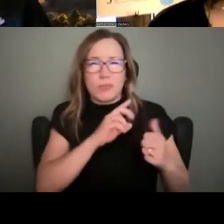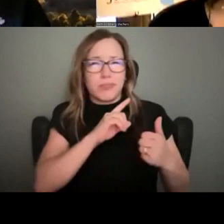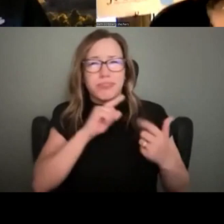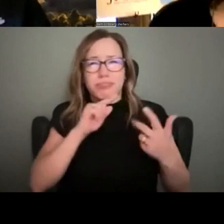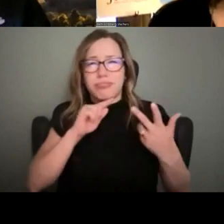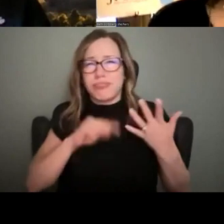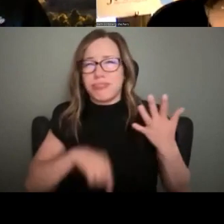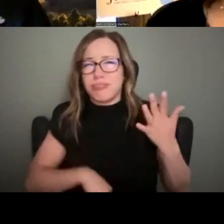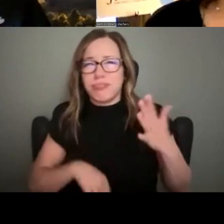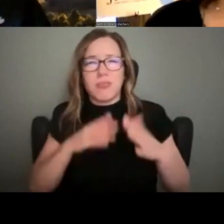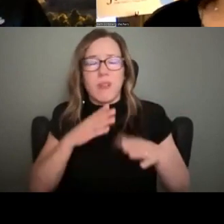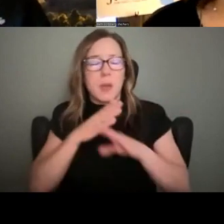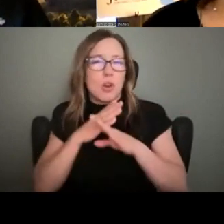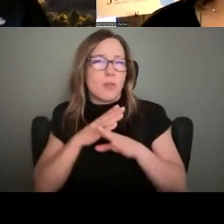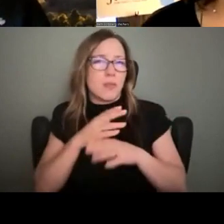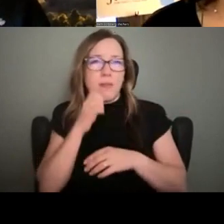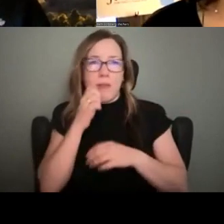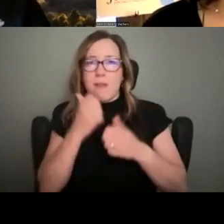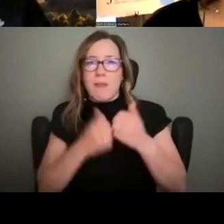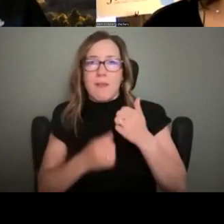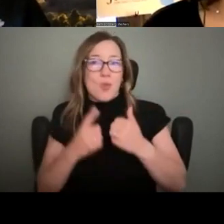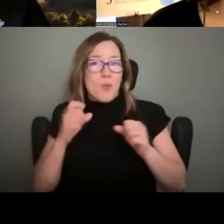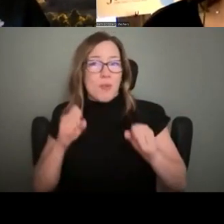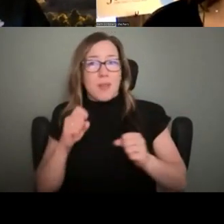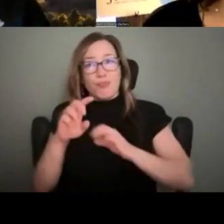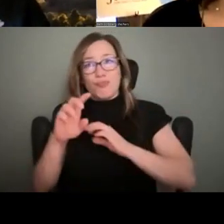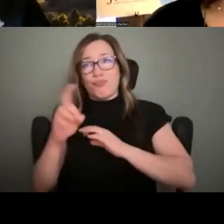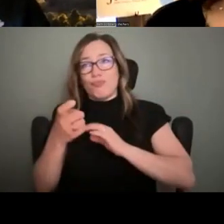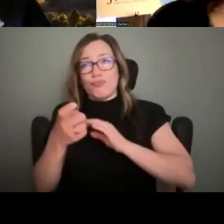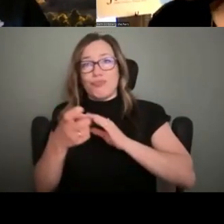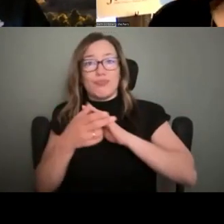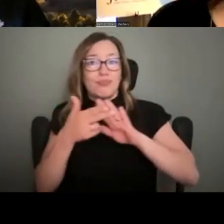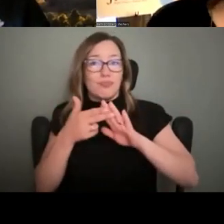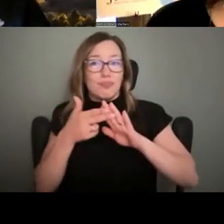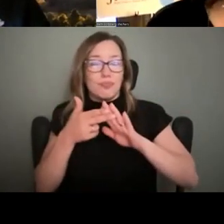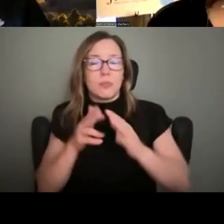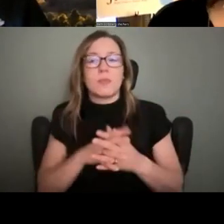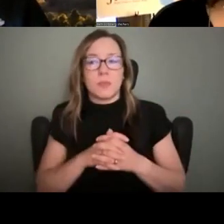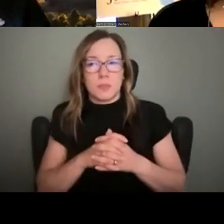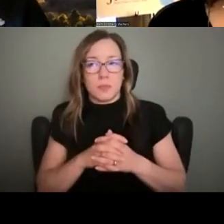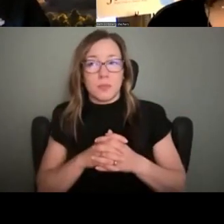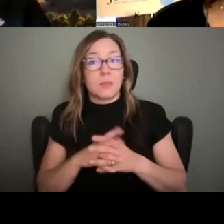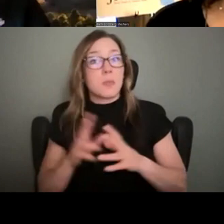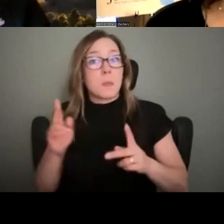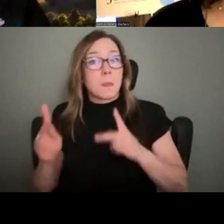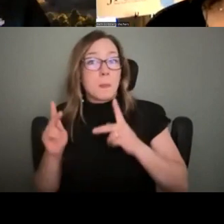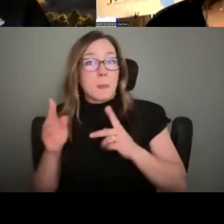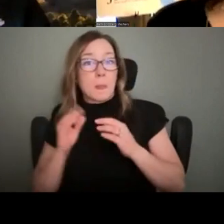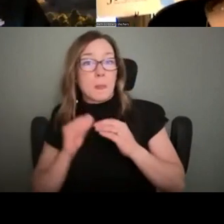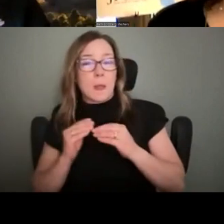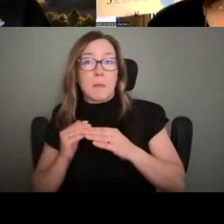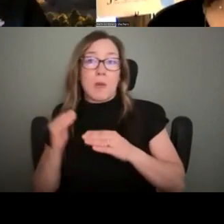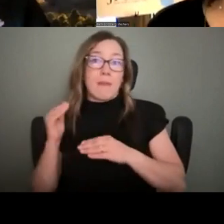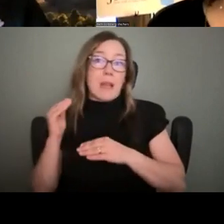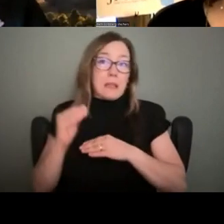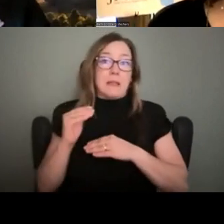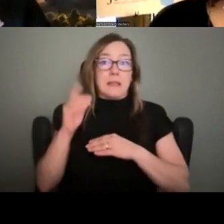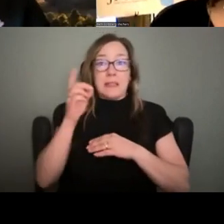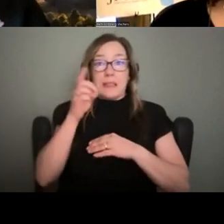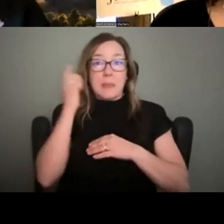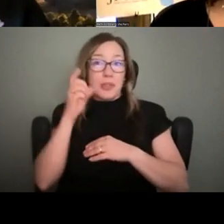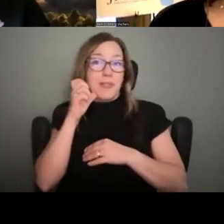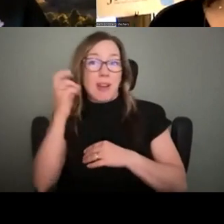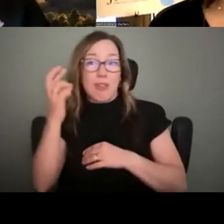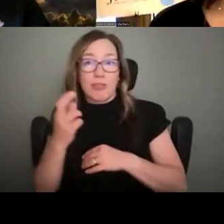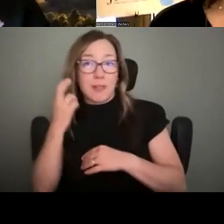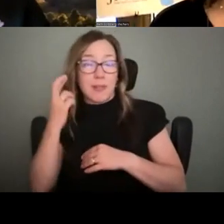barriers. So not everyone really can get a diagnosis. And then people with more advanced dementia may not realize that they're